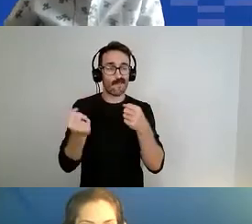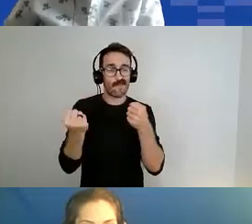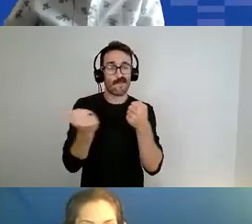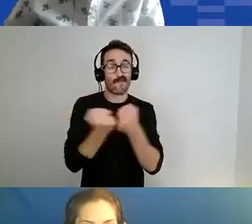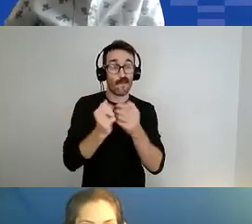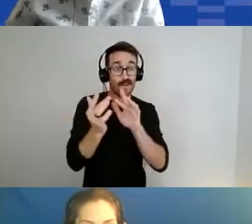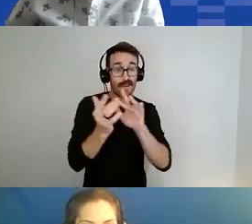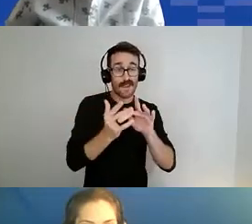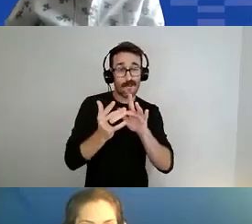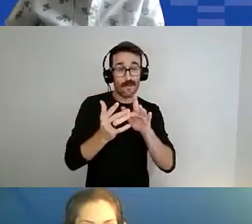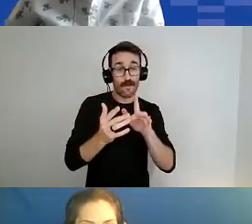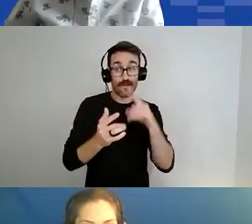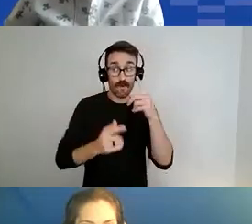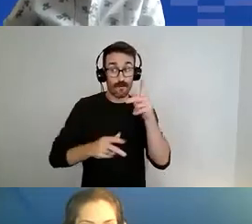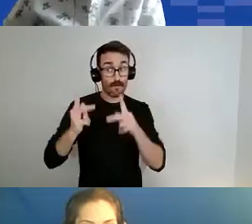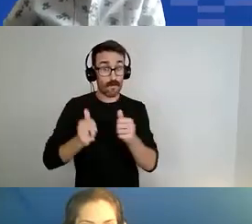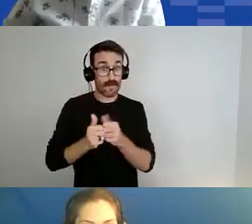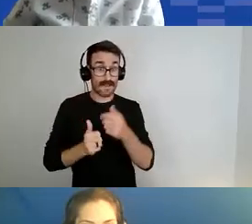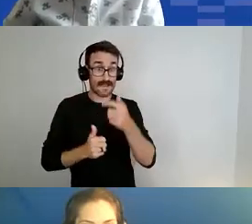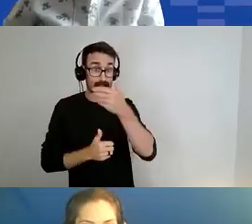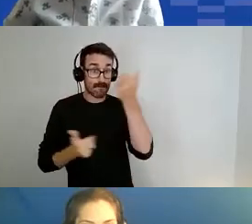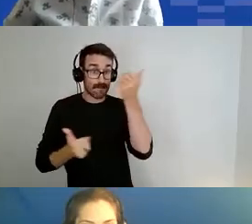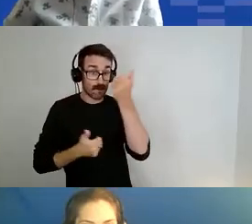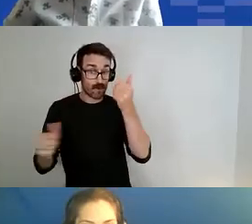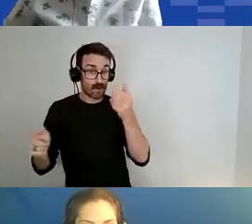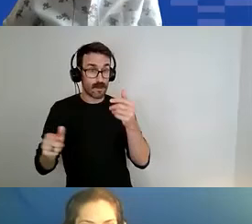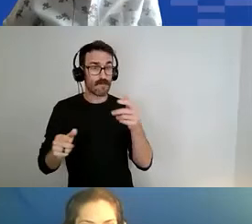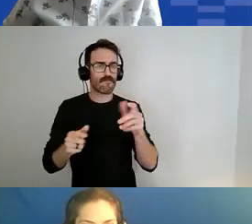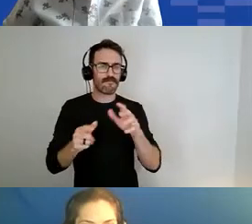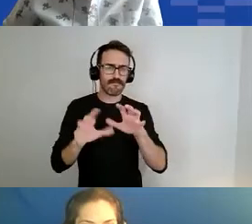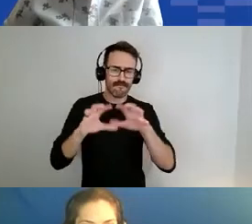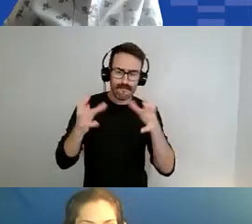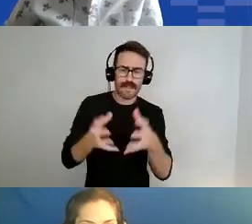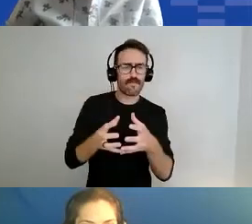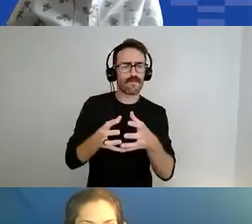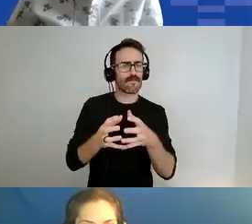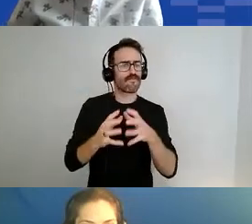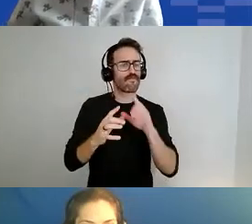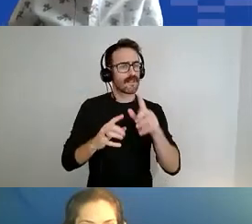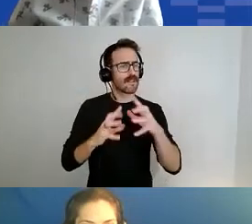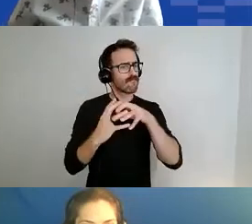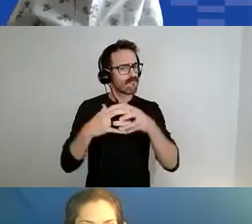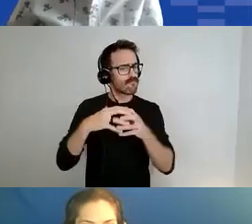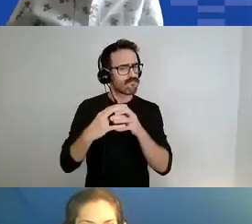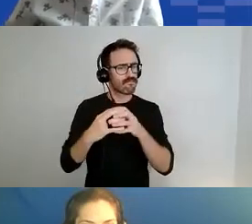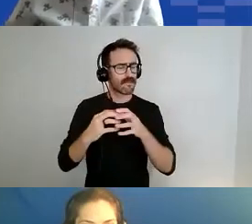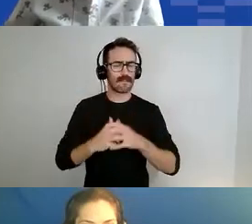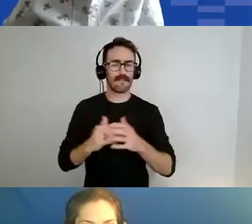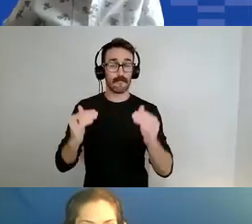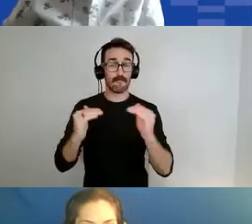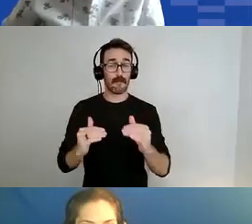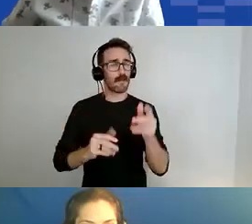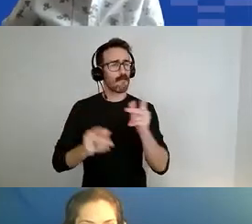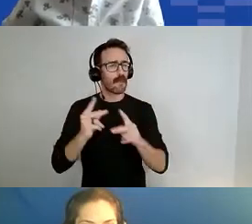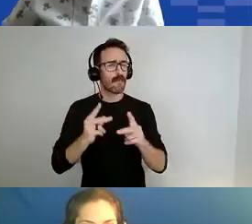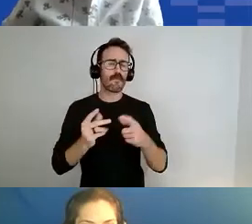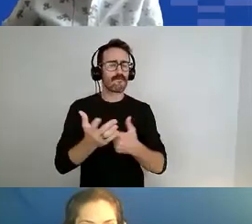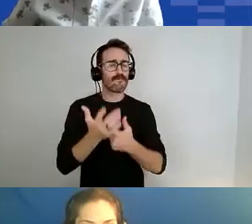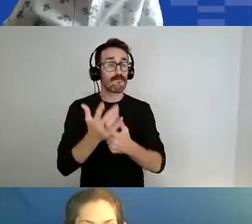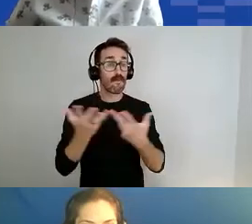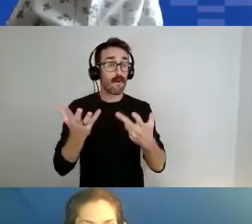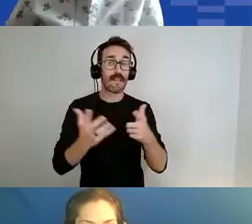of people living with dementia. And people also spoke about the importance of neighborhoods and checking in